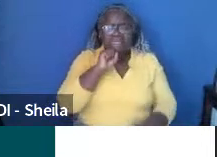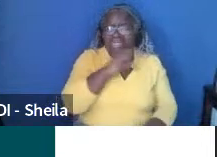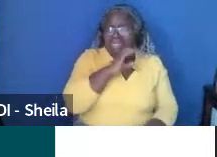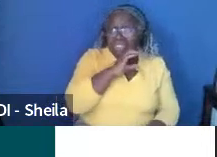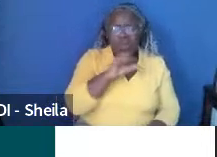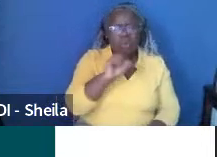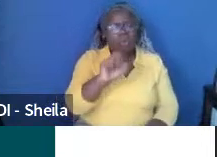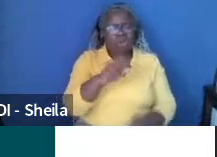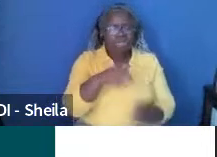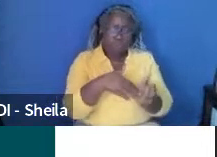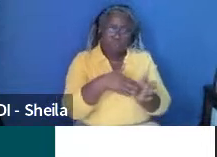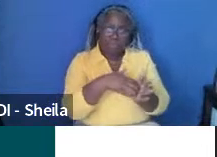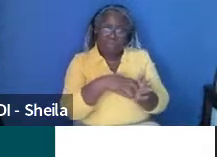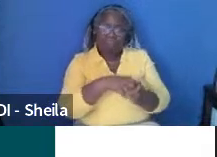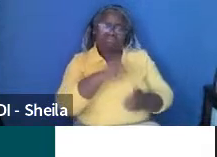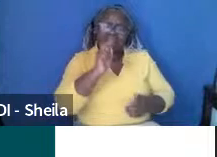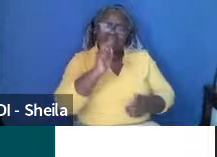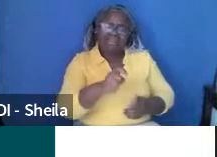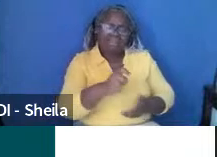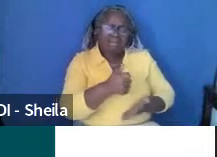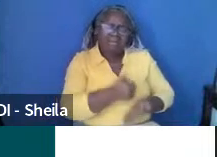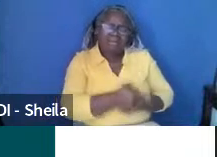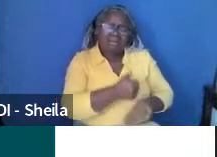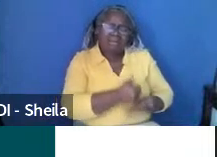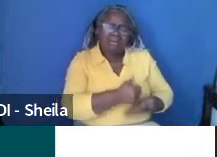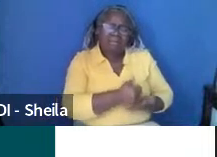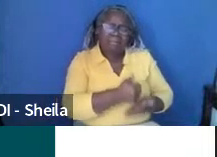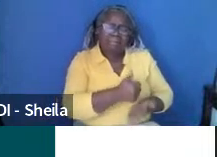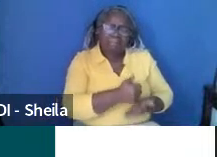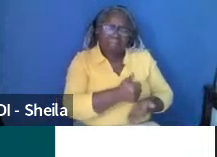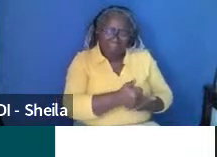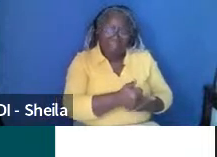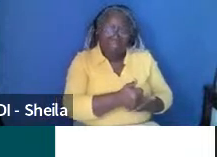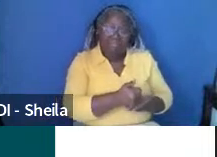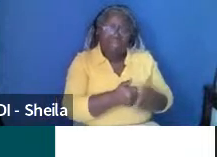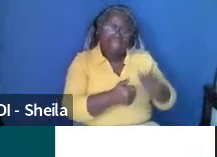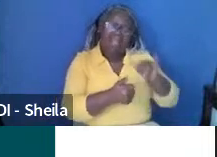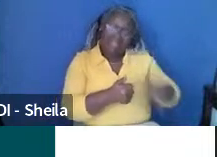whole point of having this queuing area that's shown in yellow.